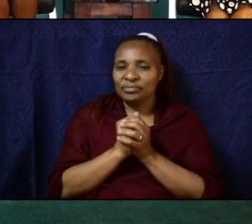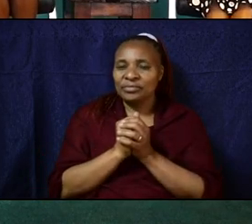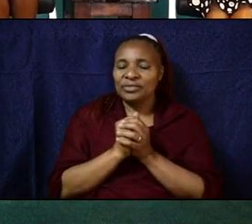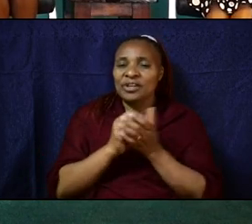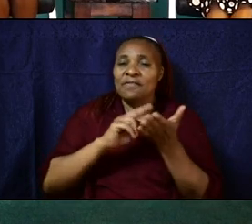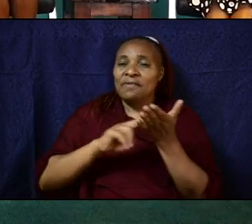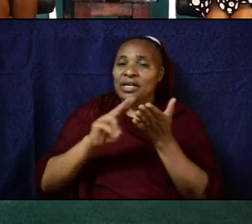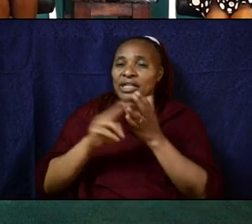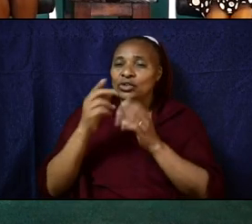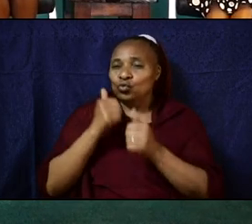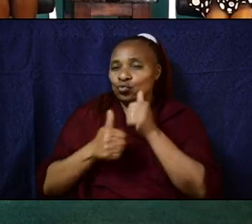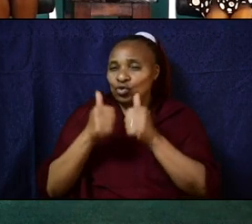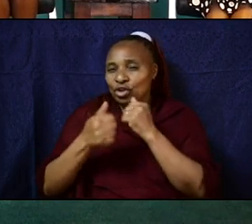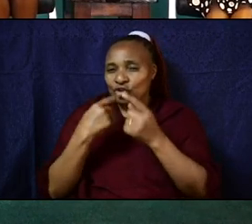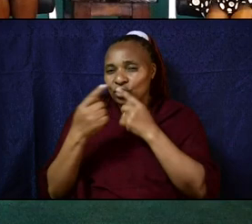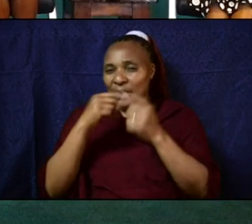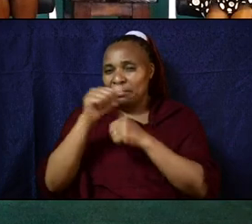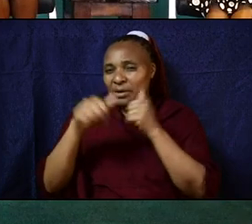sticks out to you?